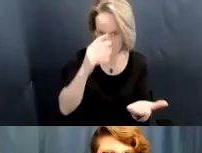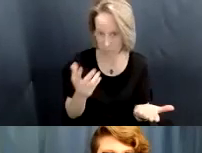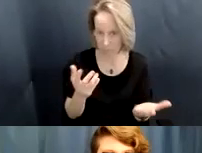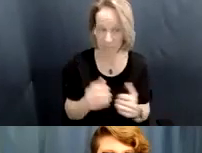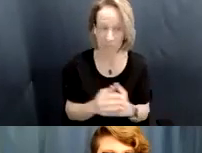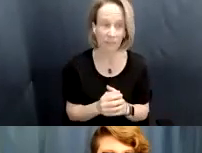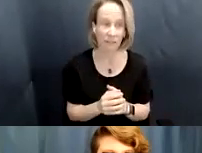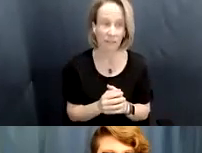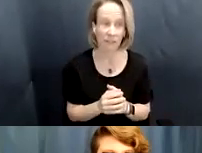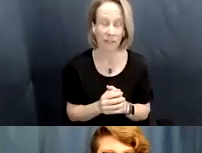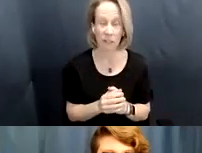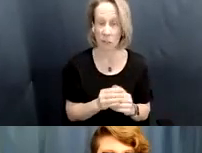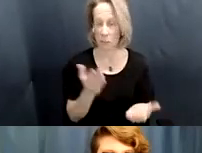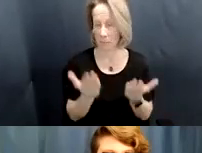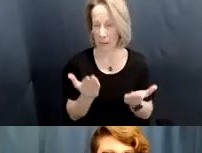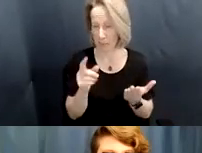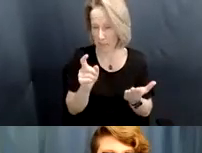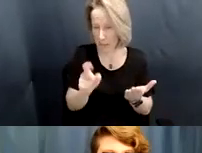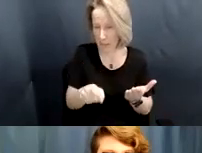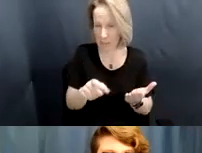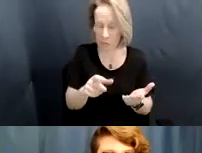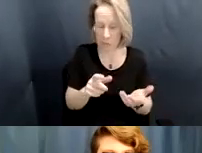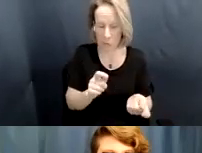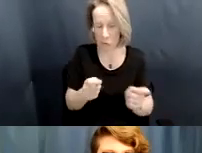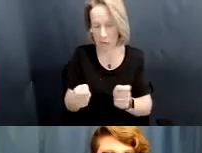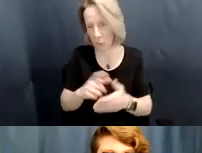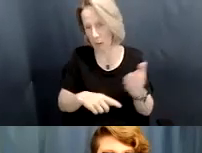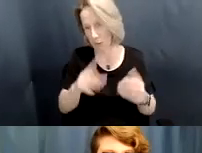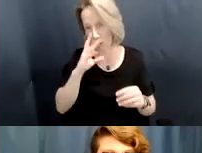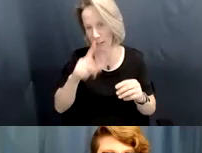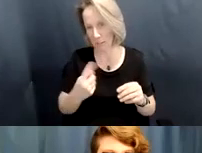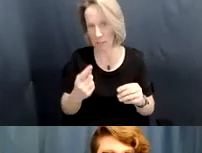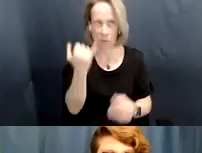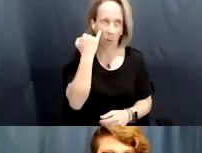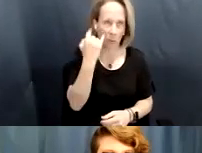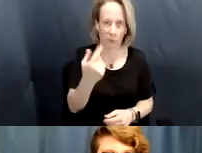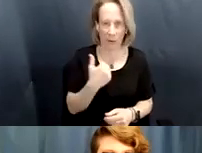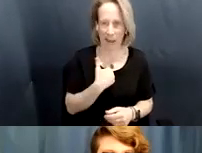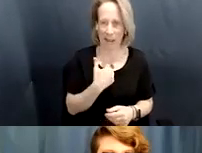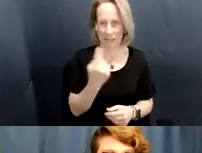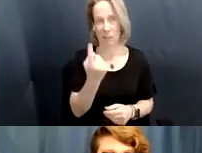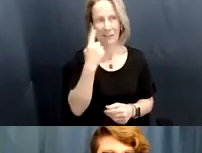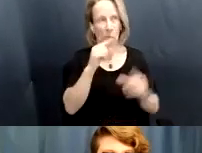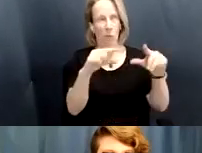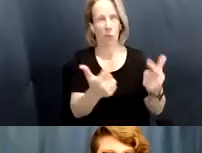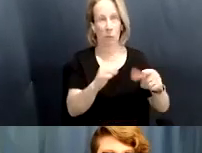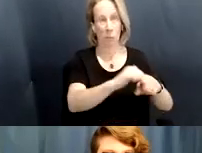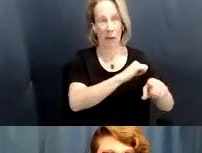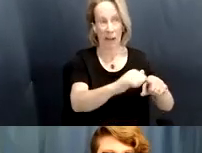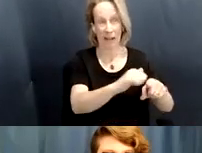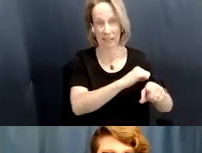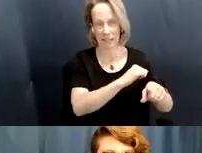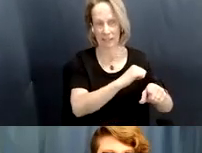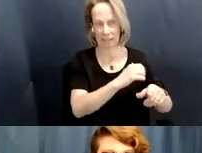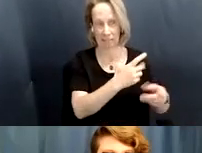might have to make some adjustments to what you were going to talk about, say it was a group activity, but you still want to make sure that you give